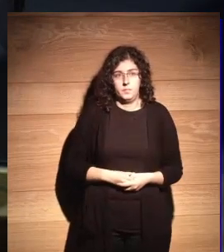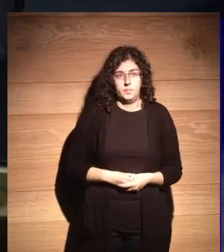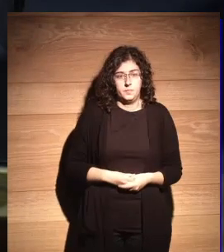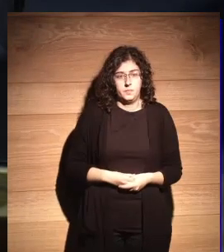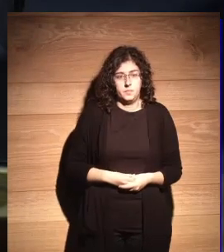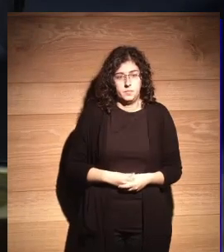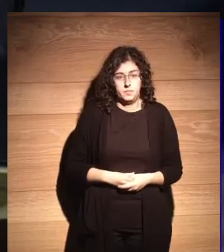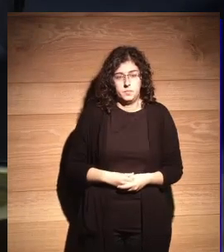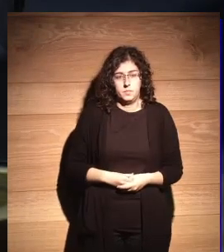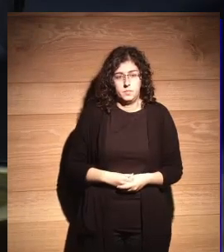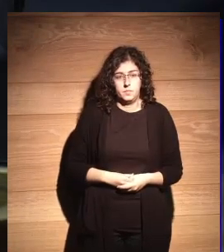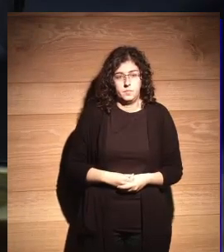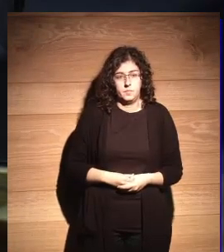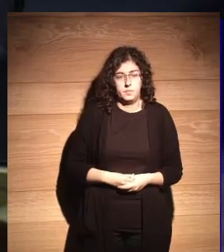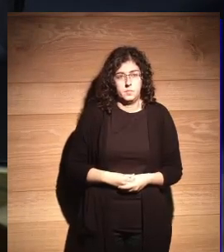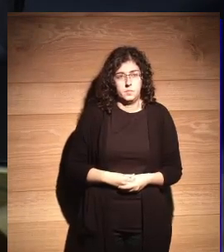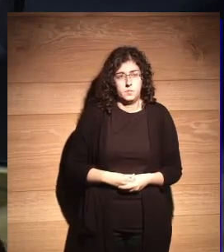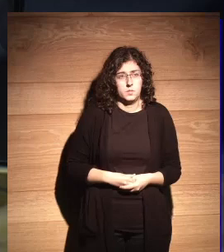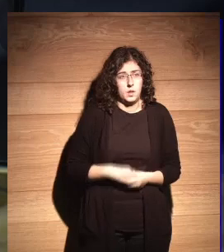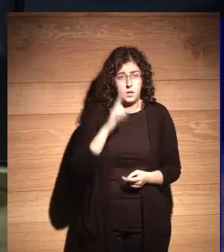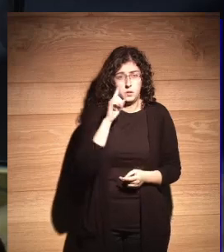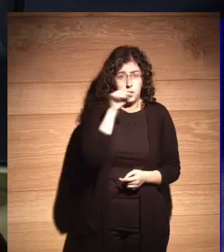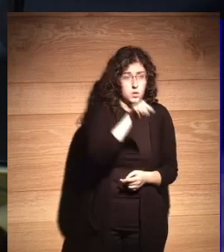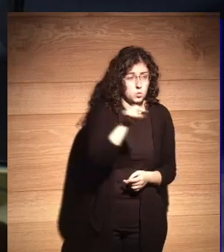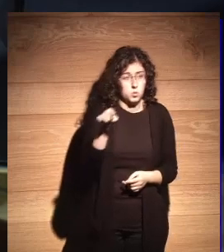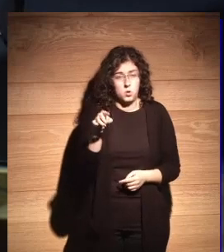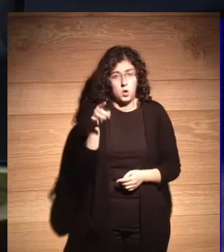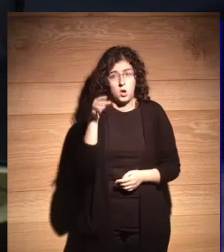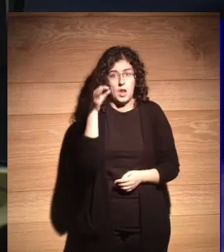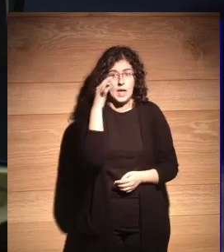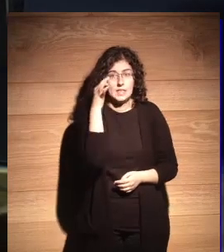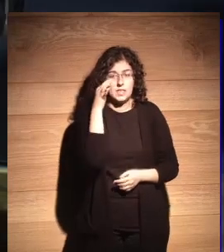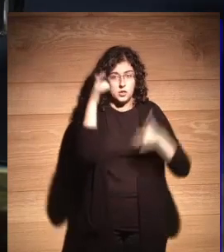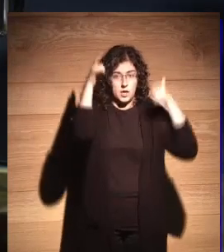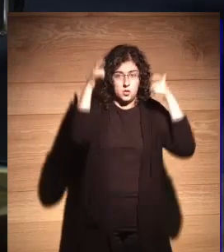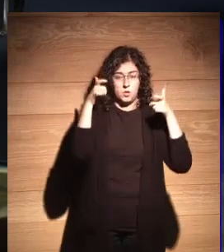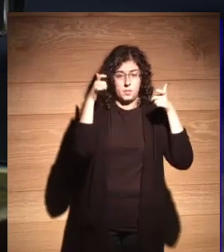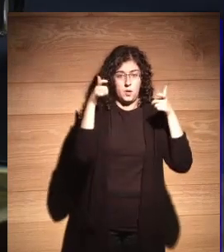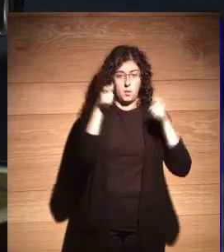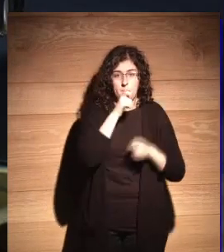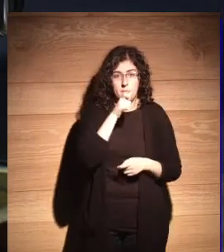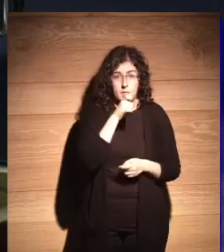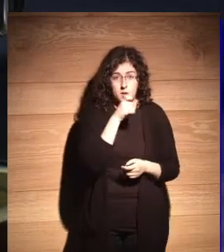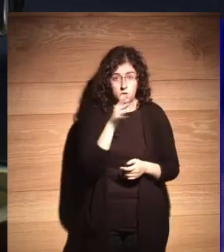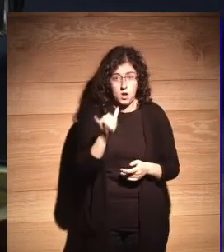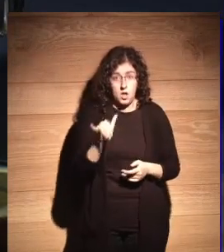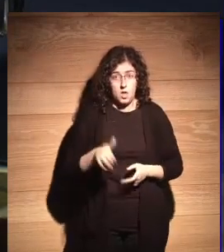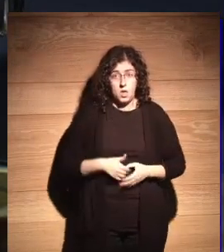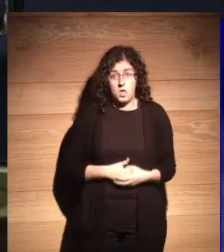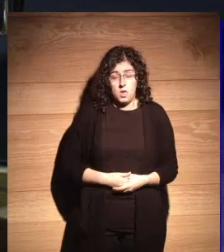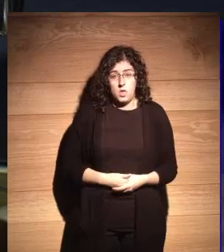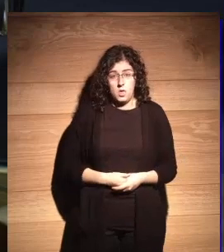So perhaps you start. You have a microphone that everybody can hear you, or Empiezo yo, que tengo el